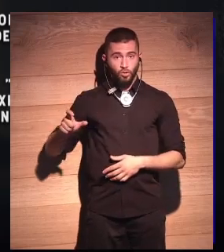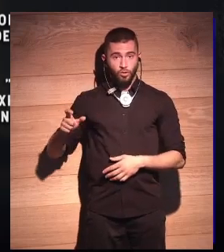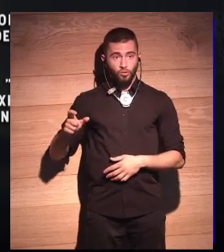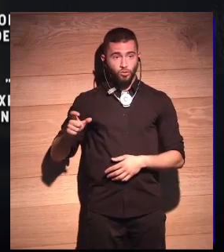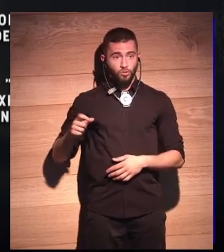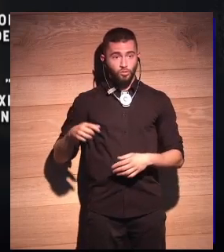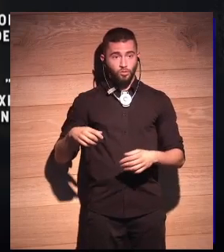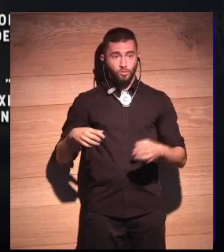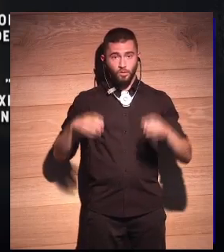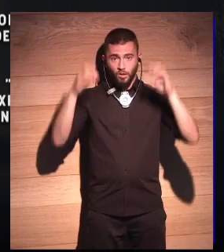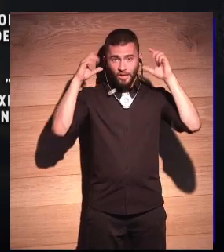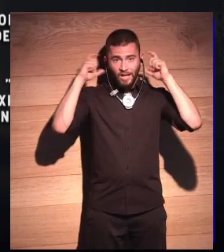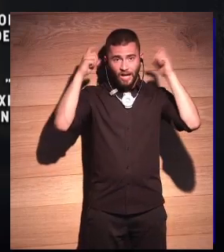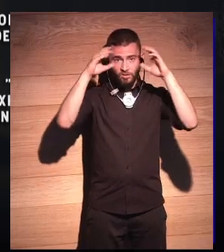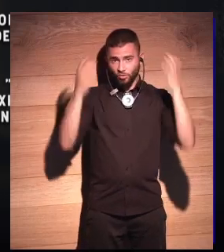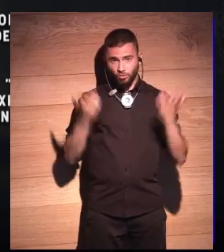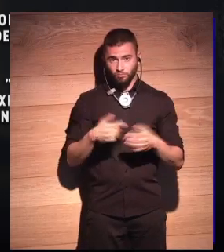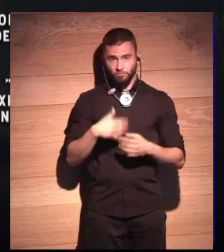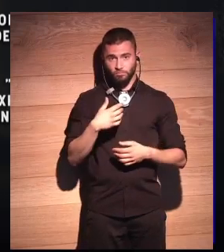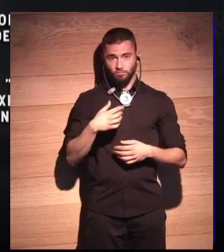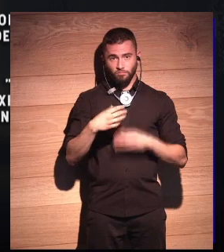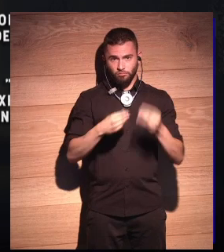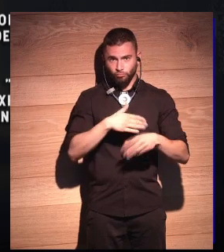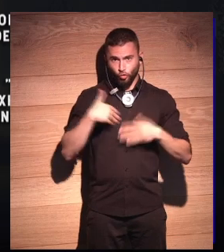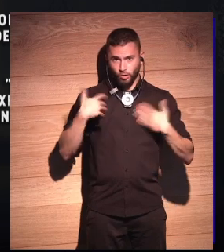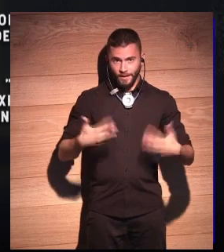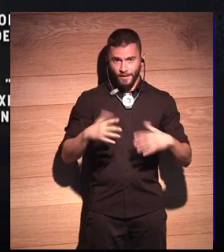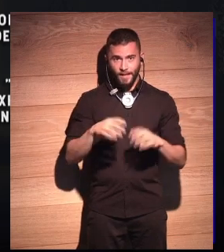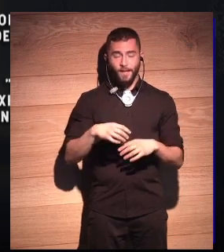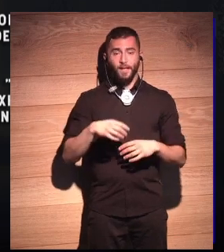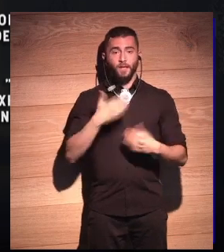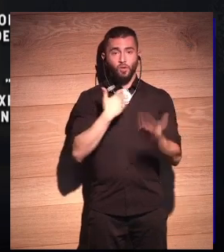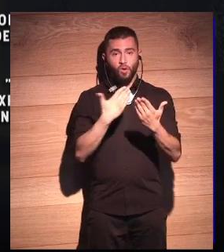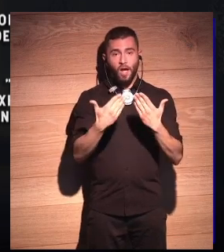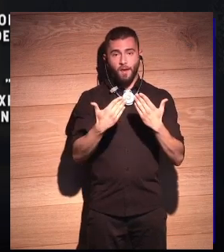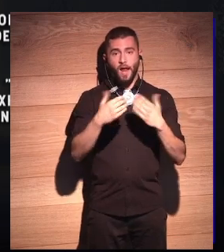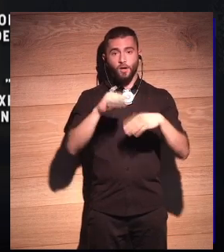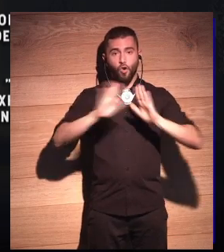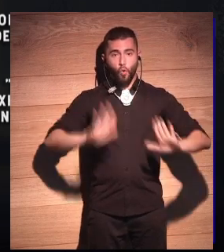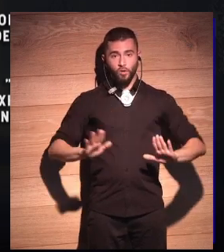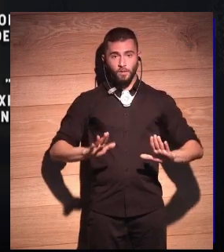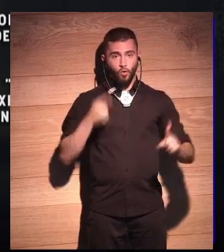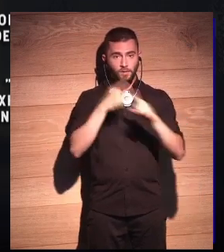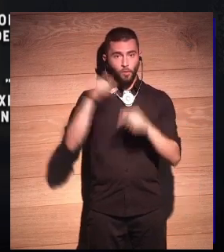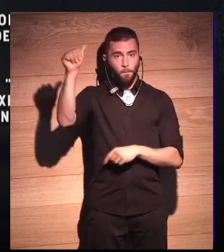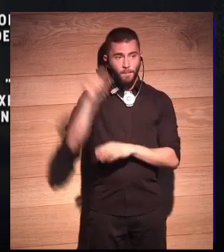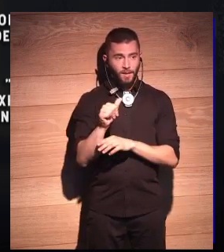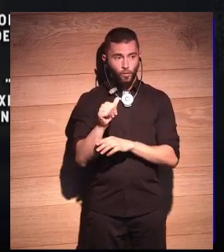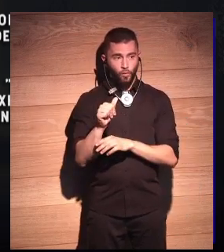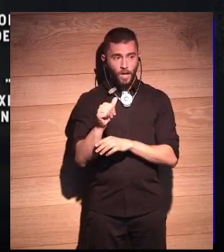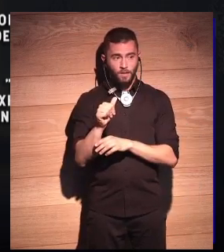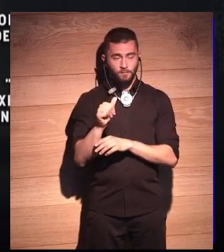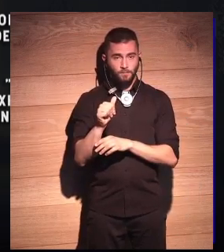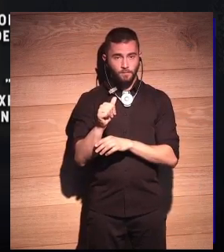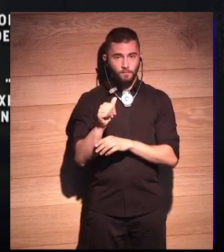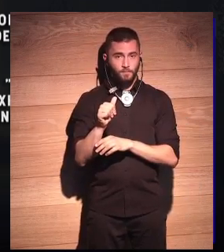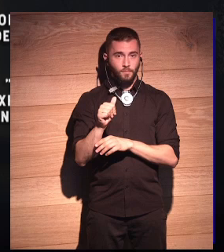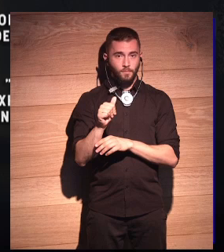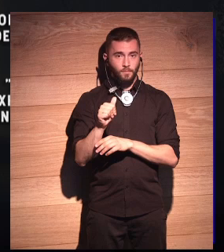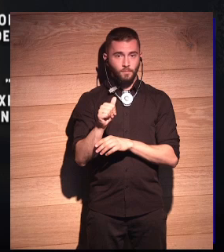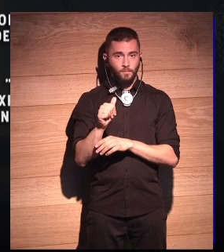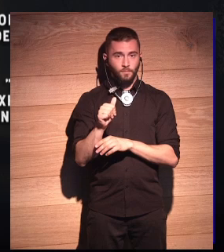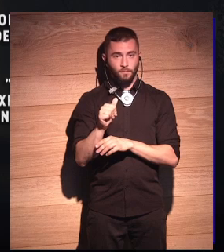The last thing I'm going to talk to you about is, again, for another TV show. They seem to crop up quite a lot, primarily because they have bigger marketing budgets